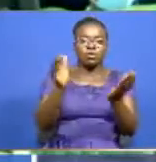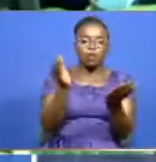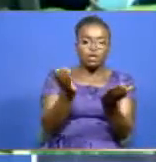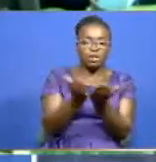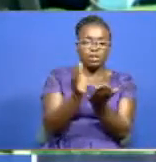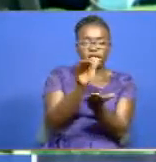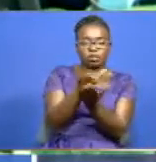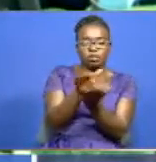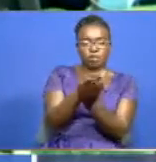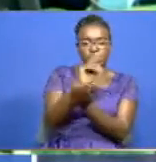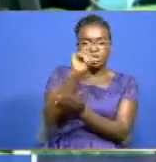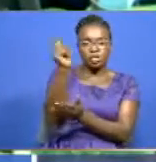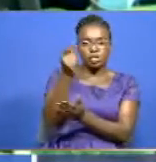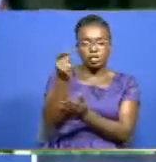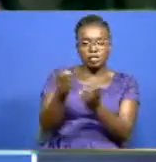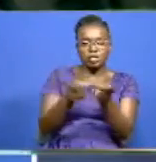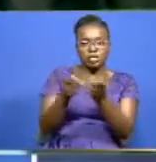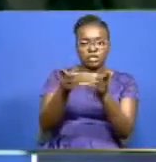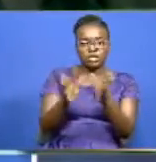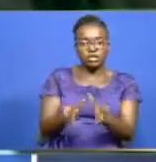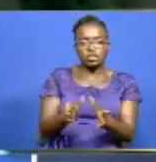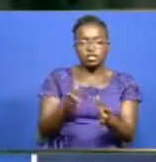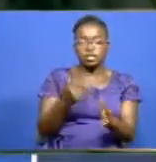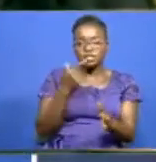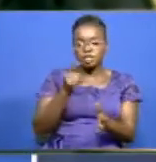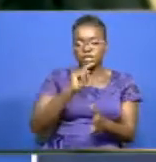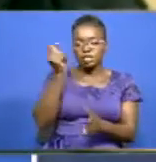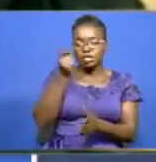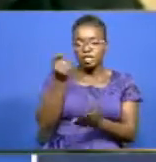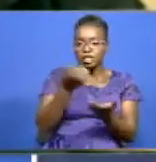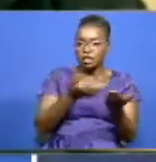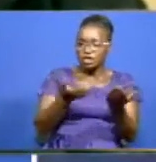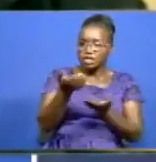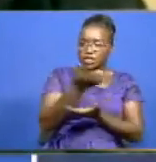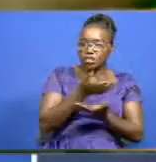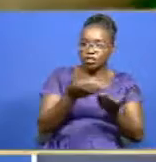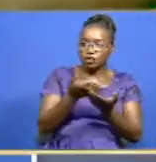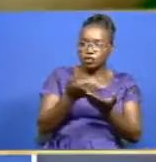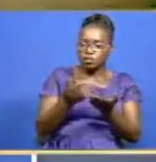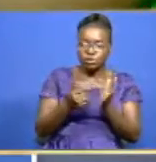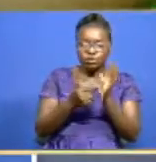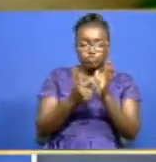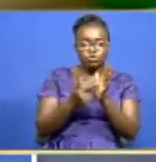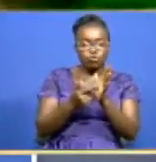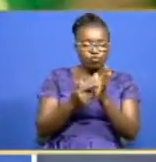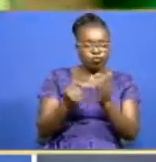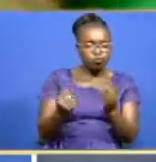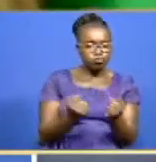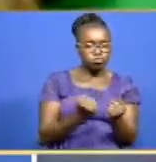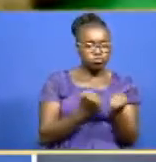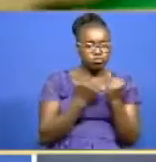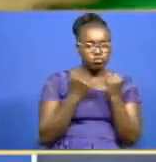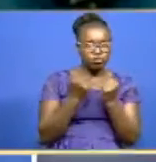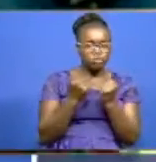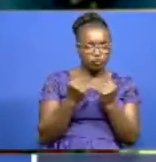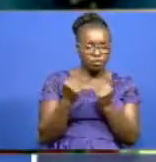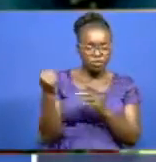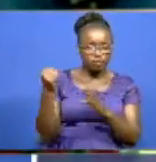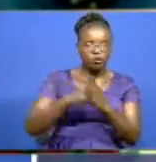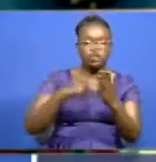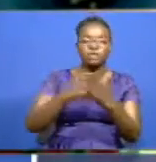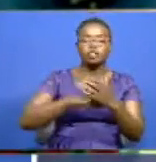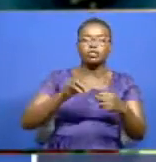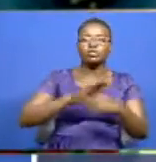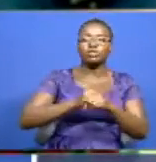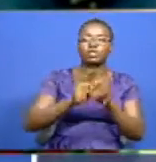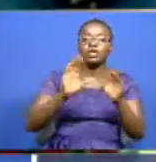Country Director Keith Hansen said the Kenyan economy has shown remarkable resilience in confronting the COVID-19. The